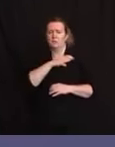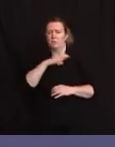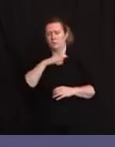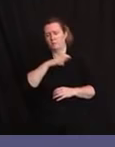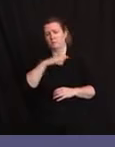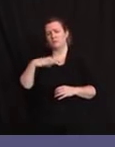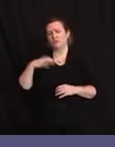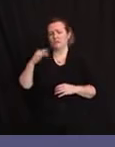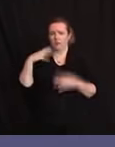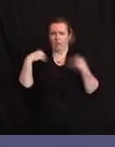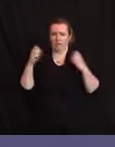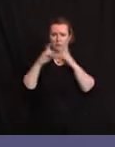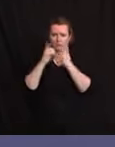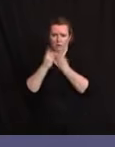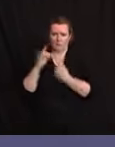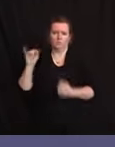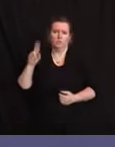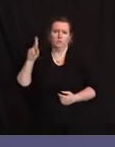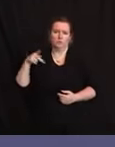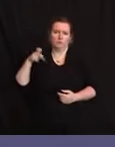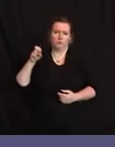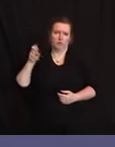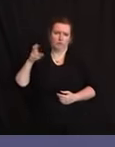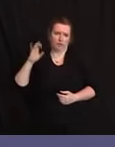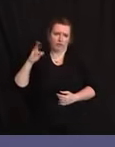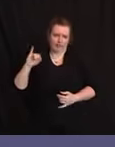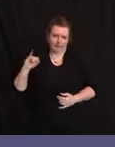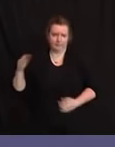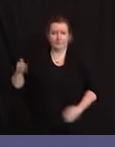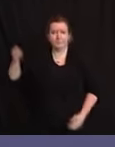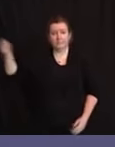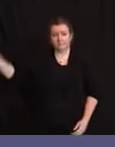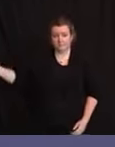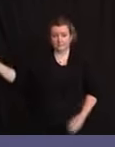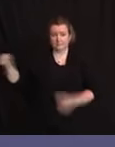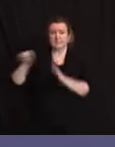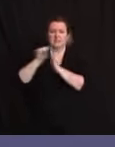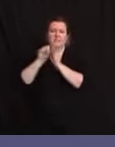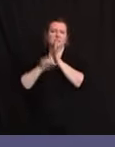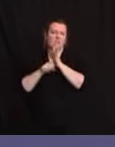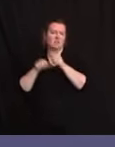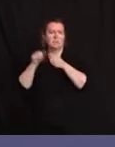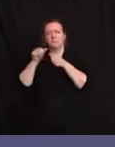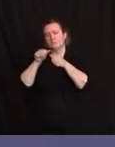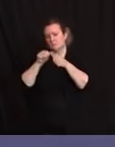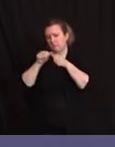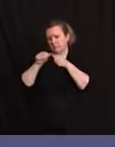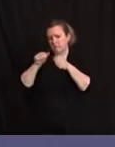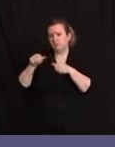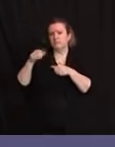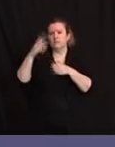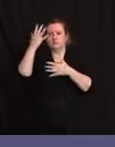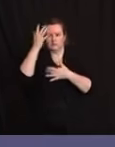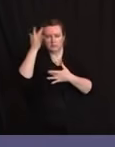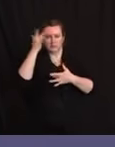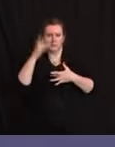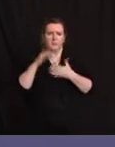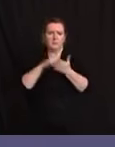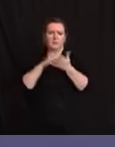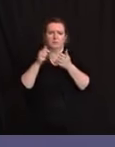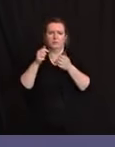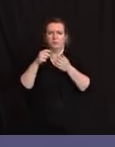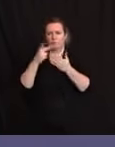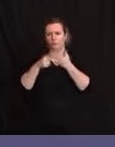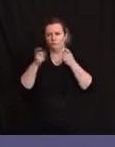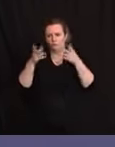Health, Judy Persichelli. To her right, State Infectious Disease Epidemiology Program Coordinator, Dr.